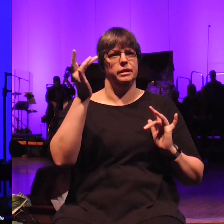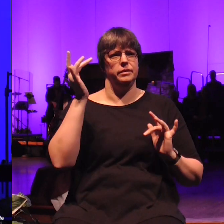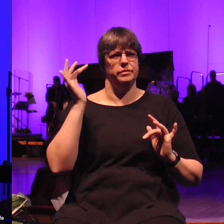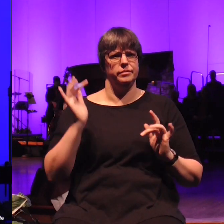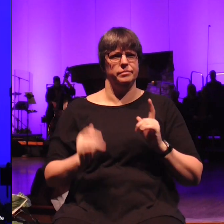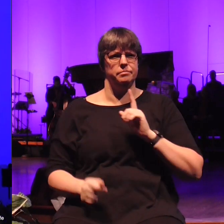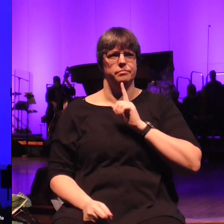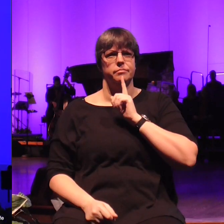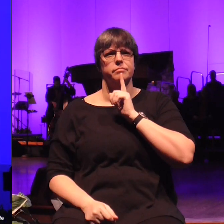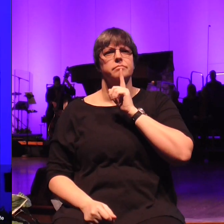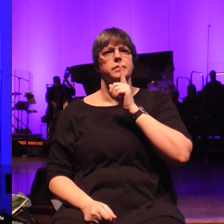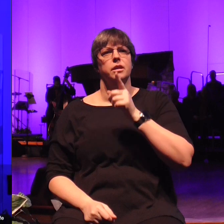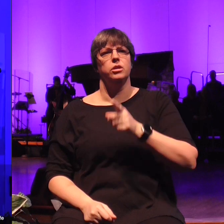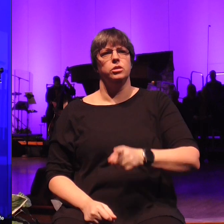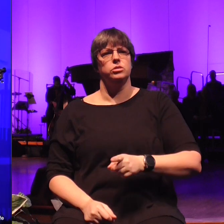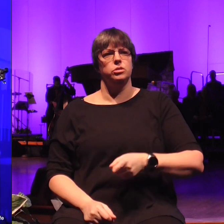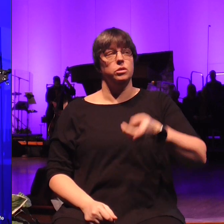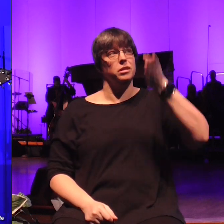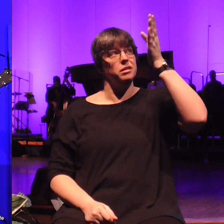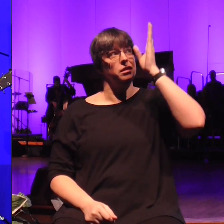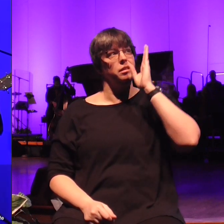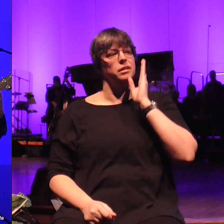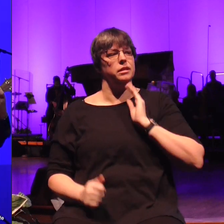each face.